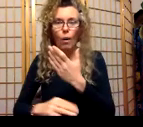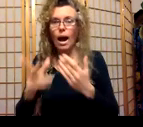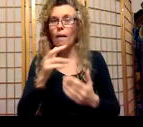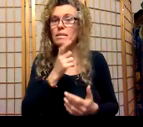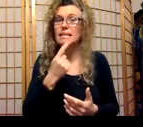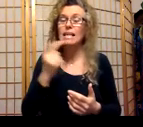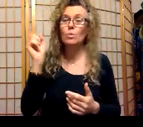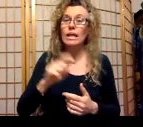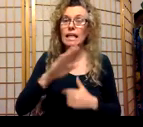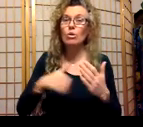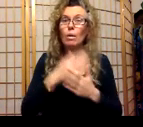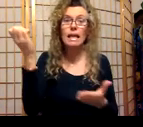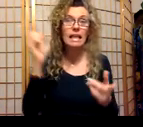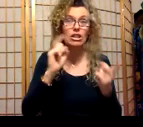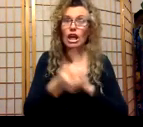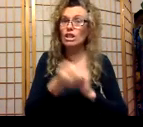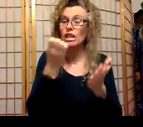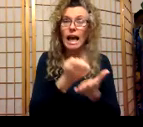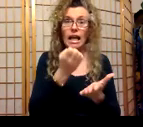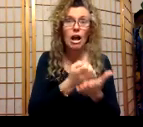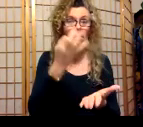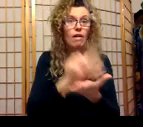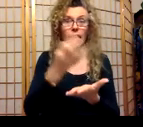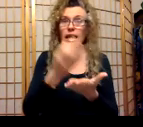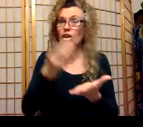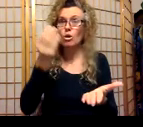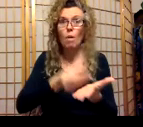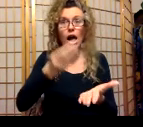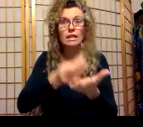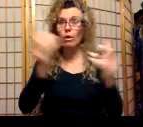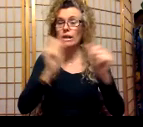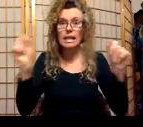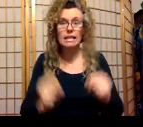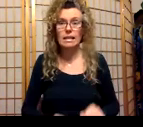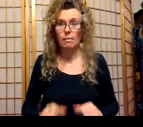to completely change the economic, financial, monetary system?